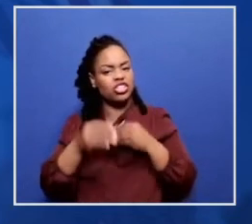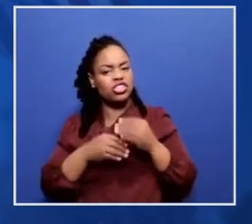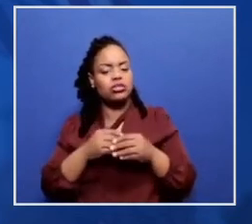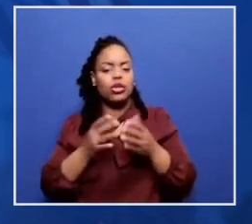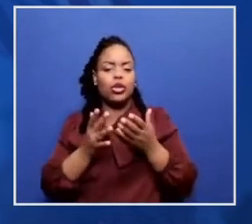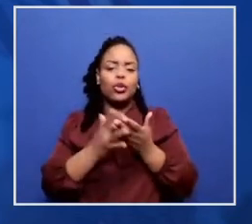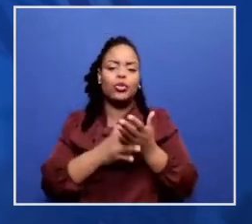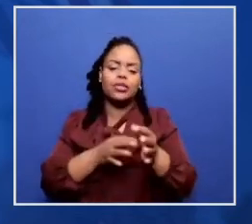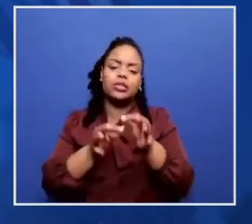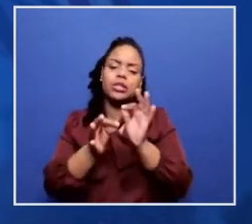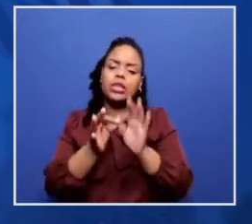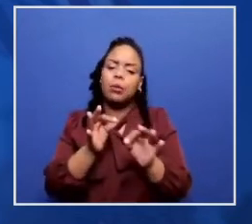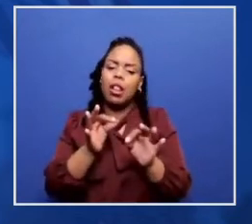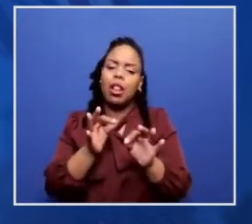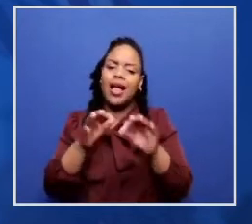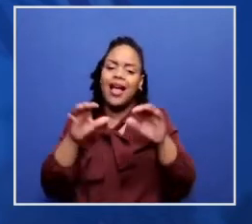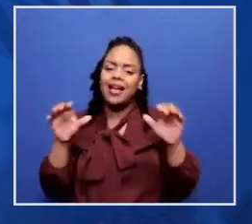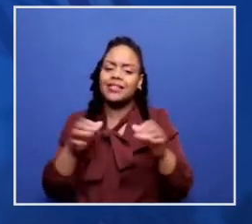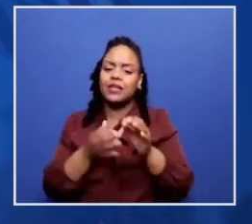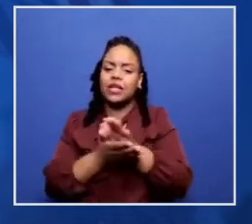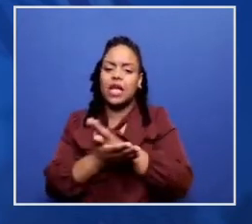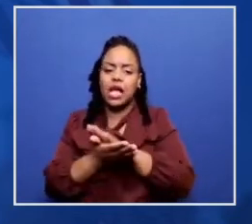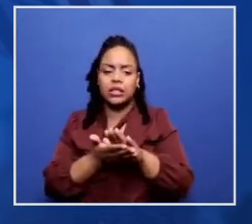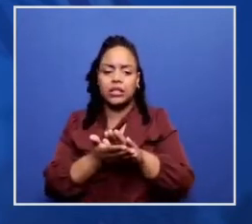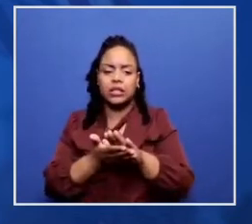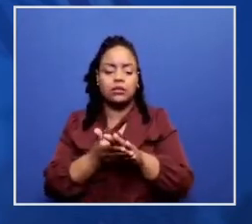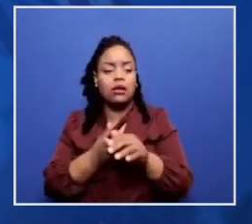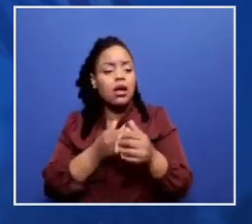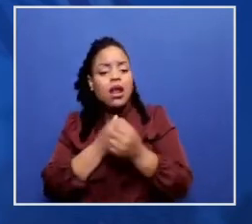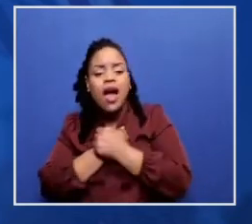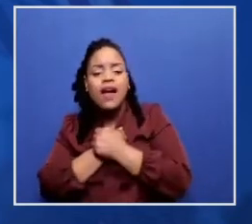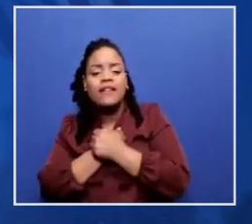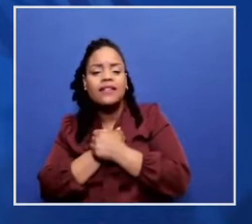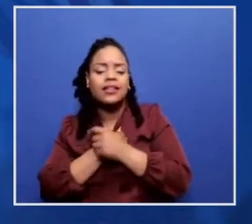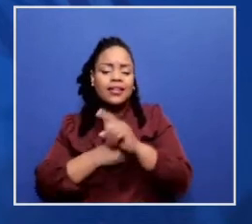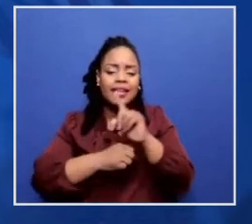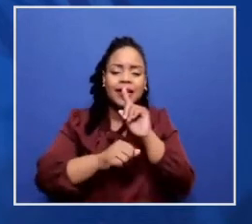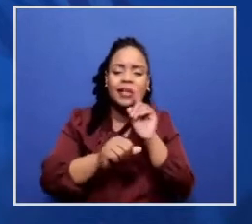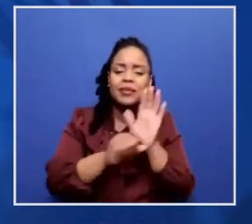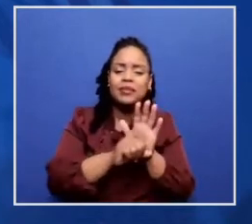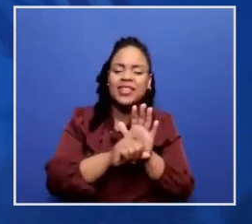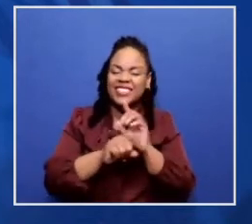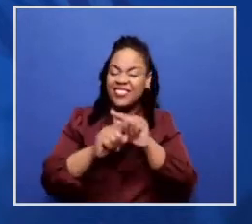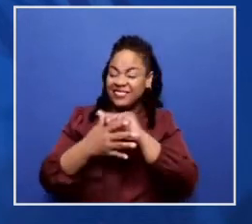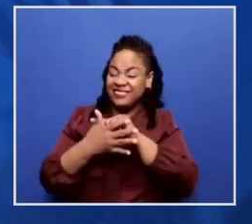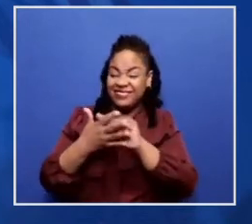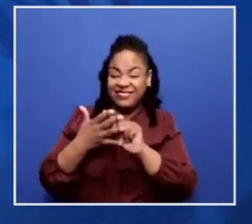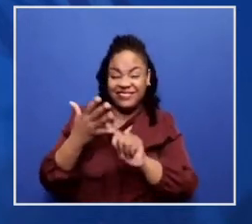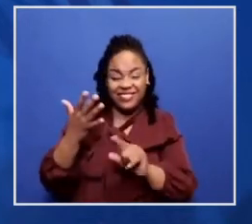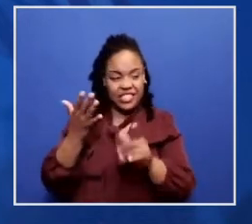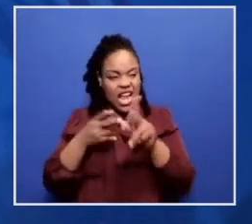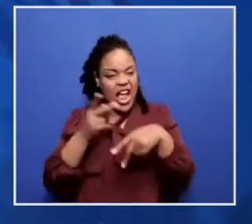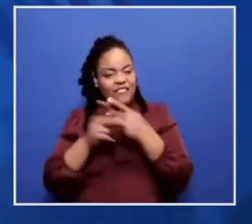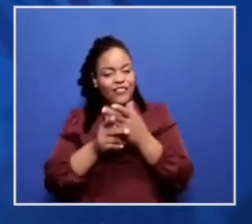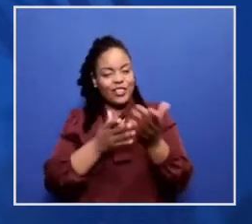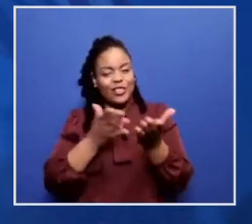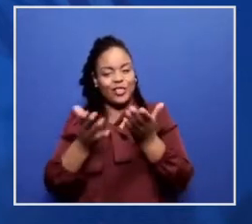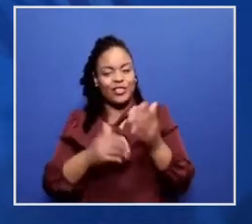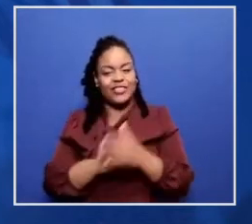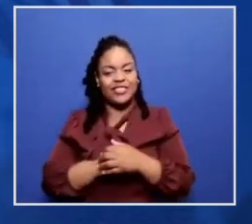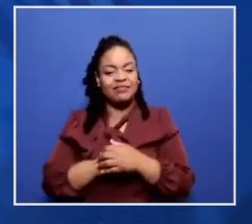commitment to serve. Yes, and I know that I'm leaving this event looking forward to a new day with the